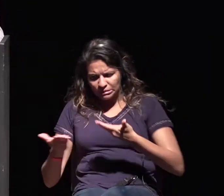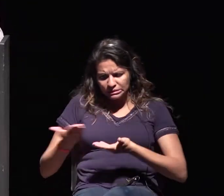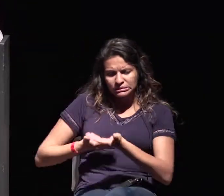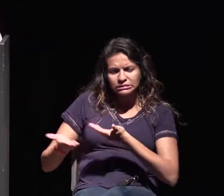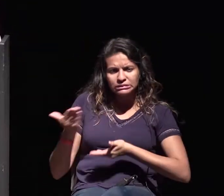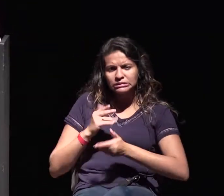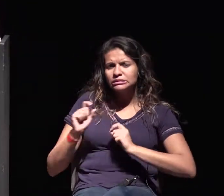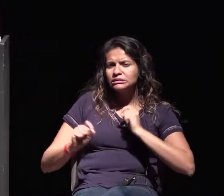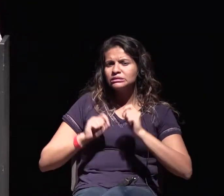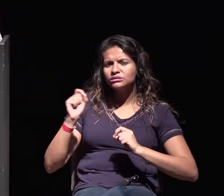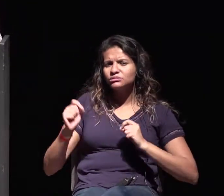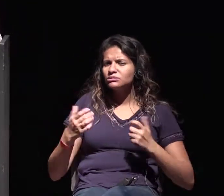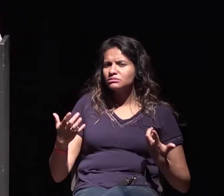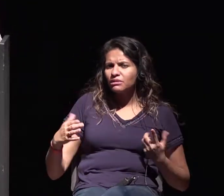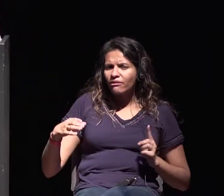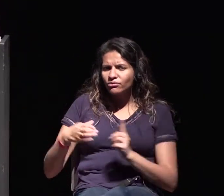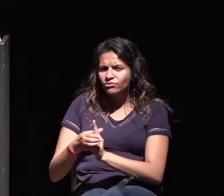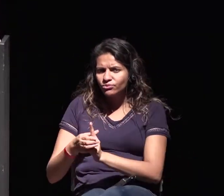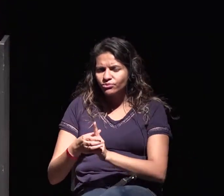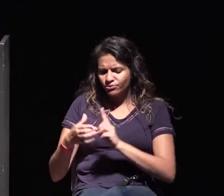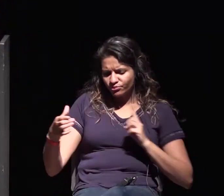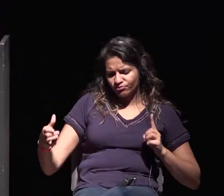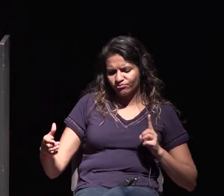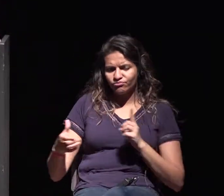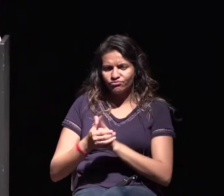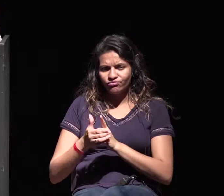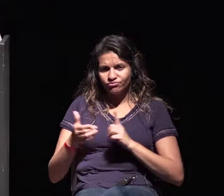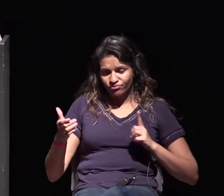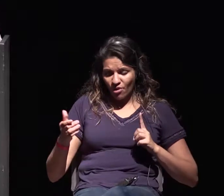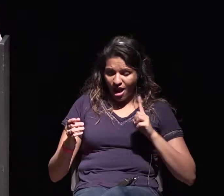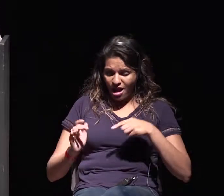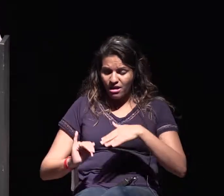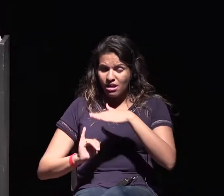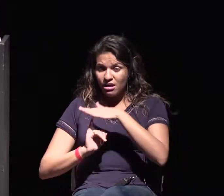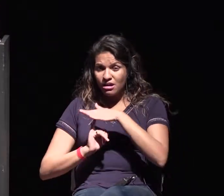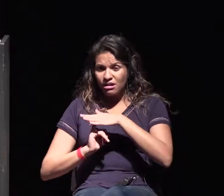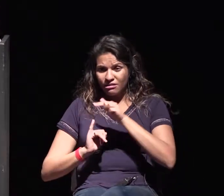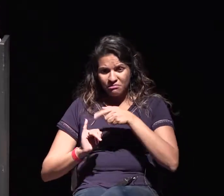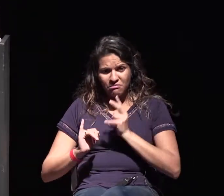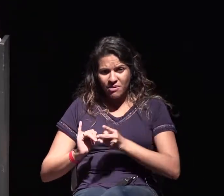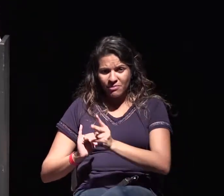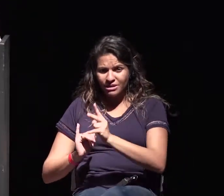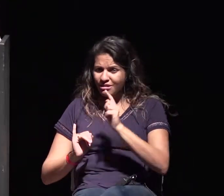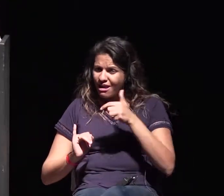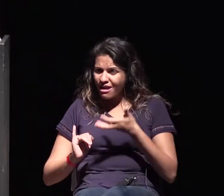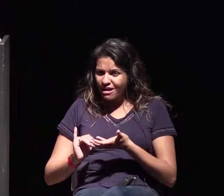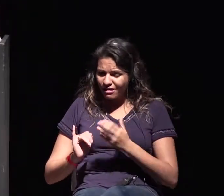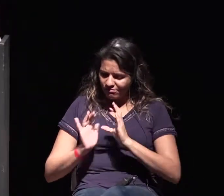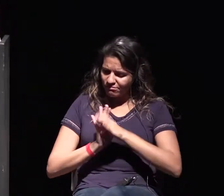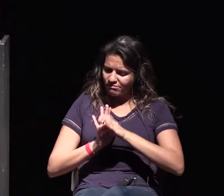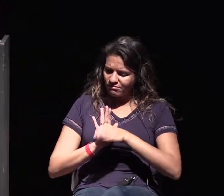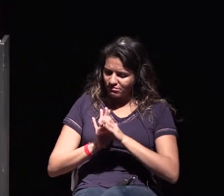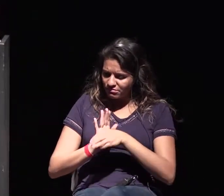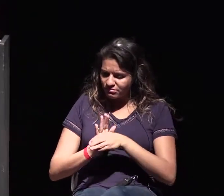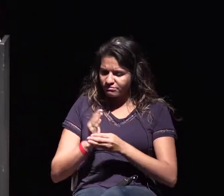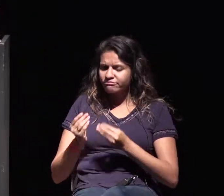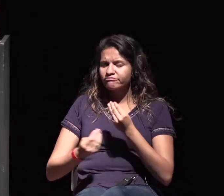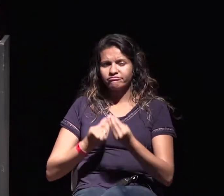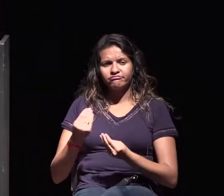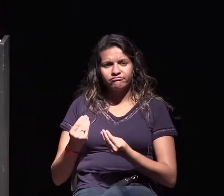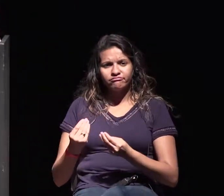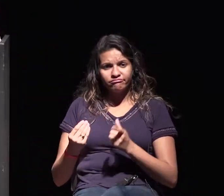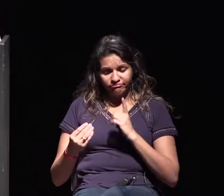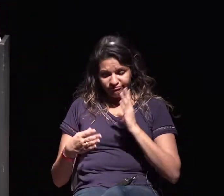seemingly permanent institution, an institution that produces antibodies and that